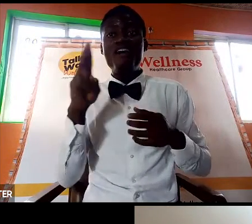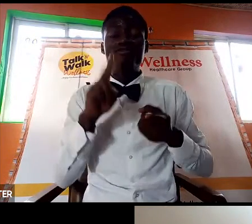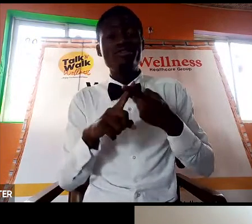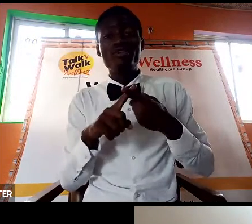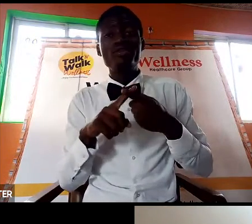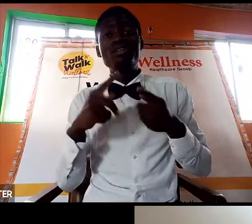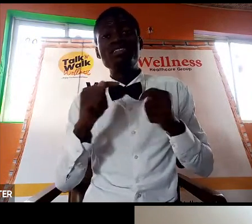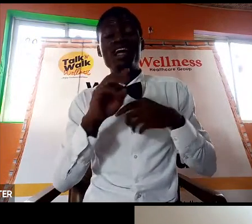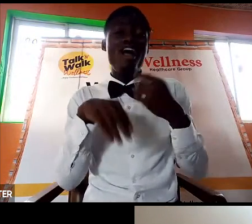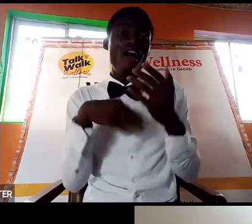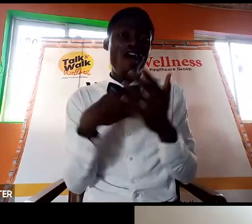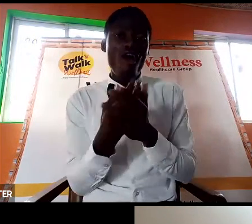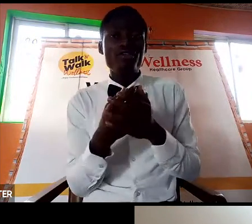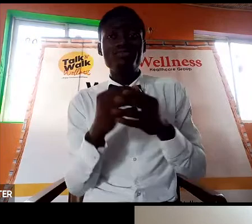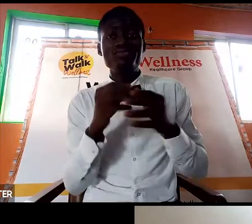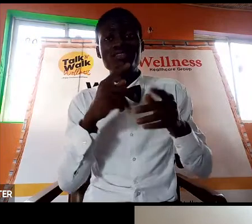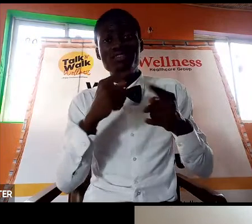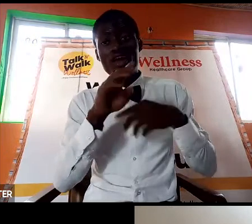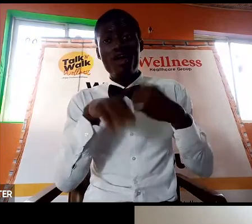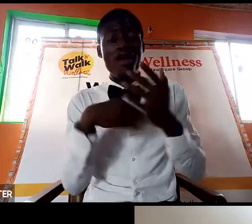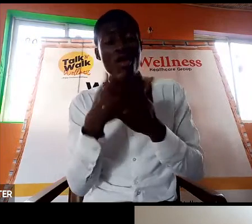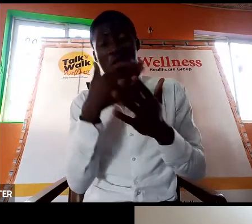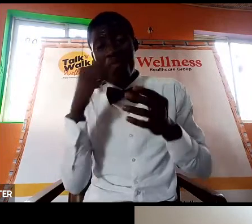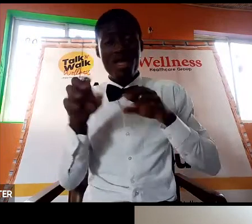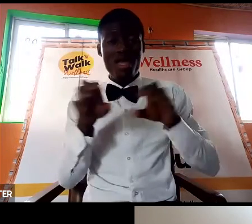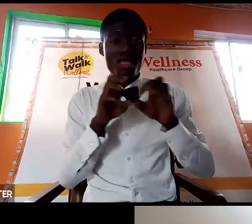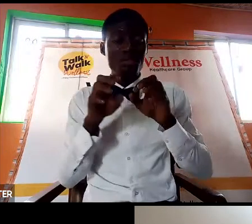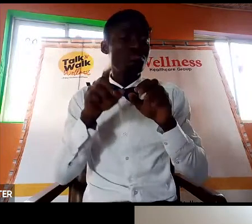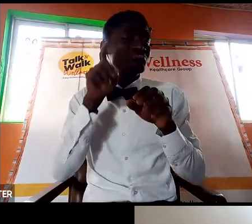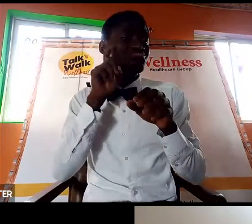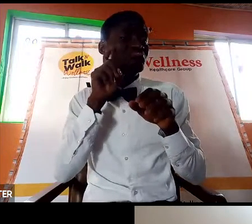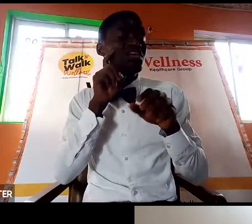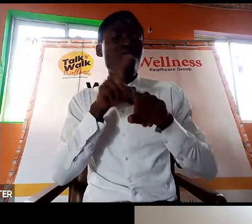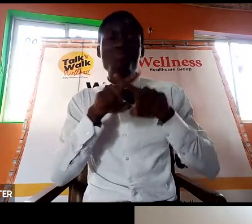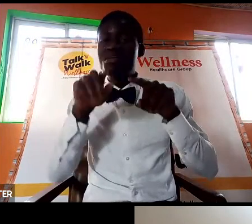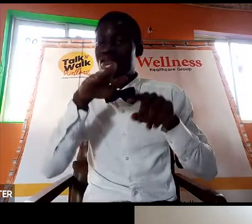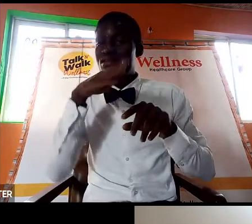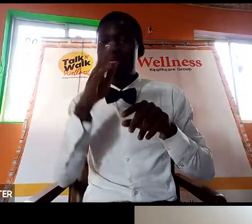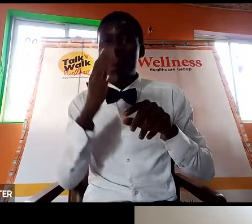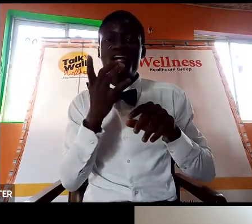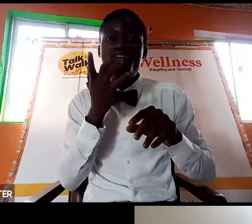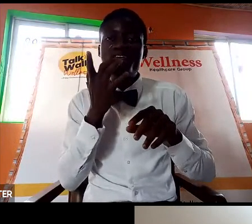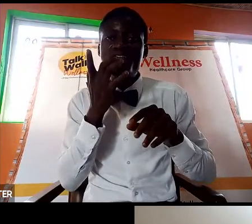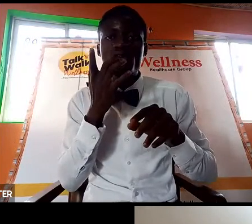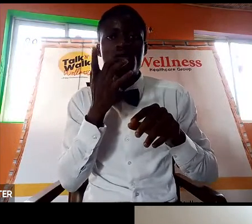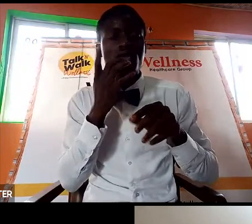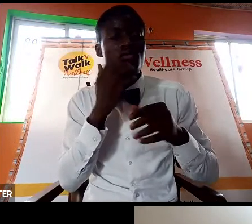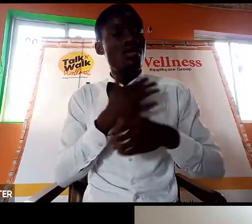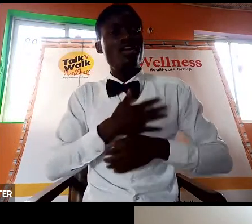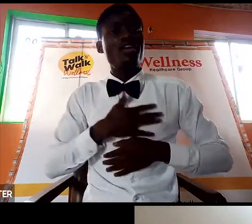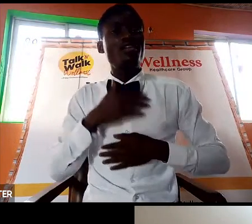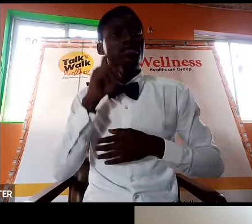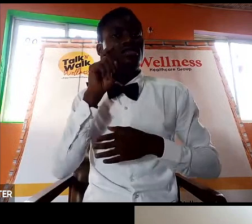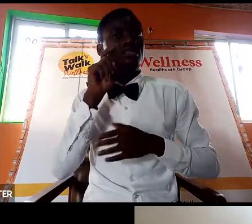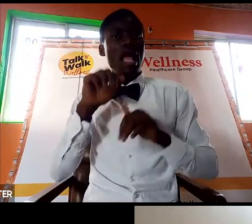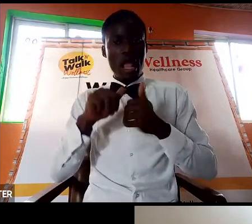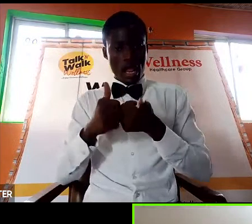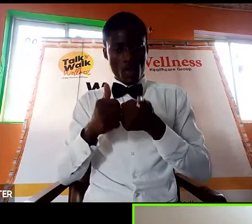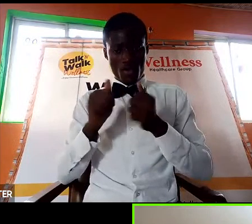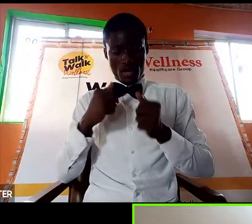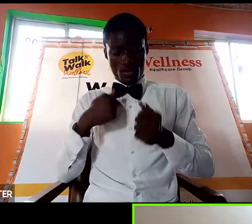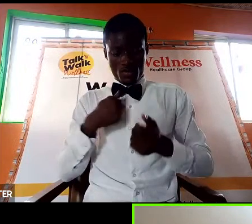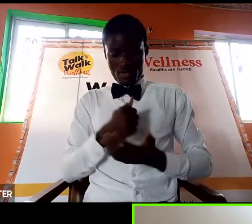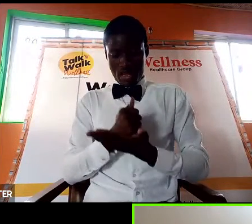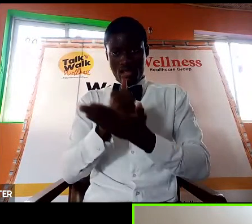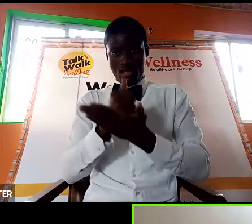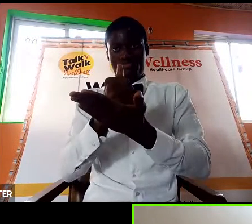they want, and they've never enjoyed sex at all. How can we help those people? so there are a lot